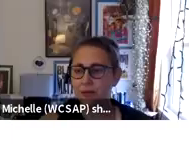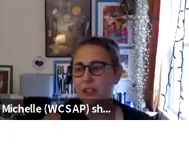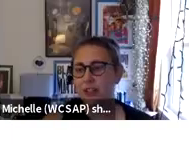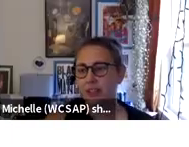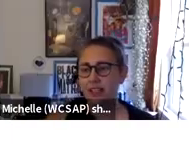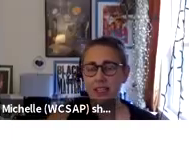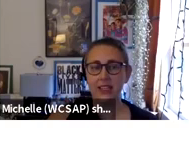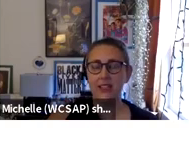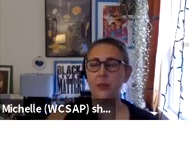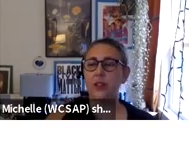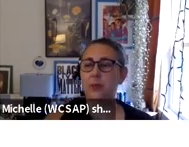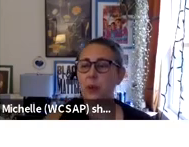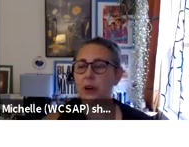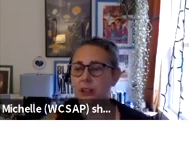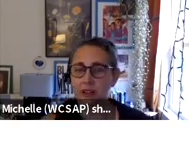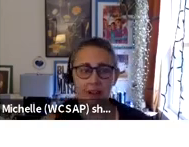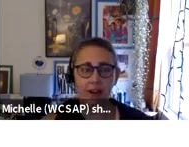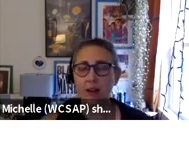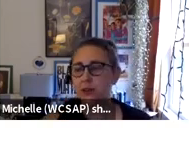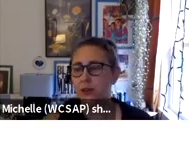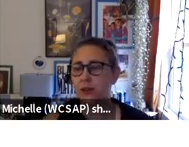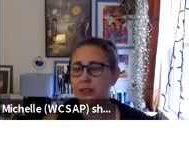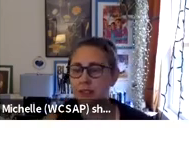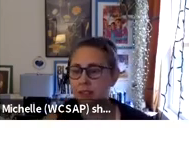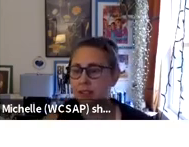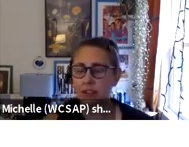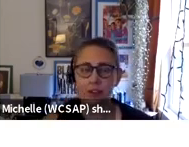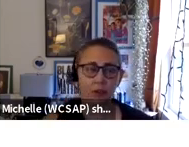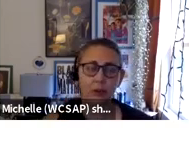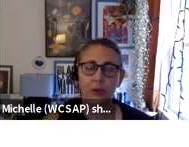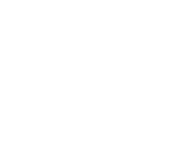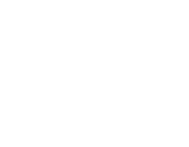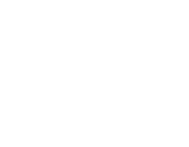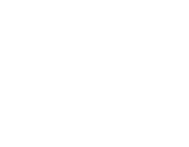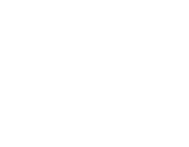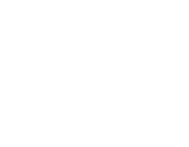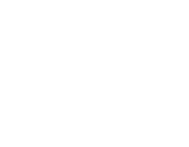Thank you for sharing, Lynn. I think that's really important and absolutely translates